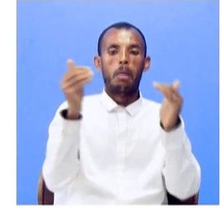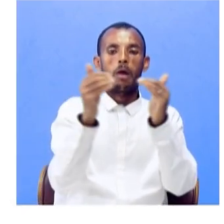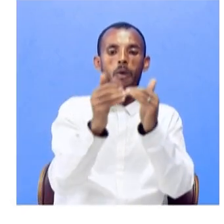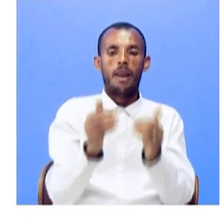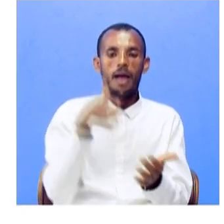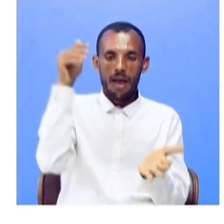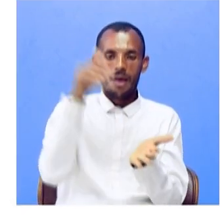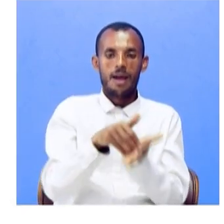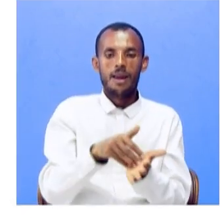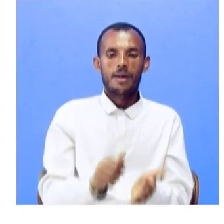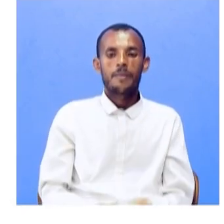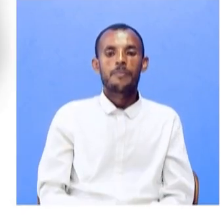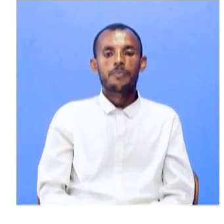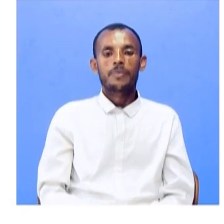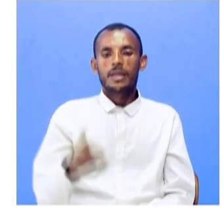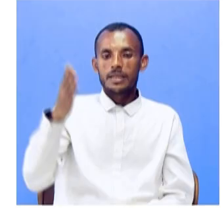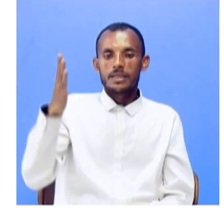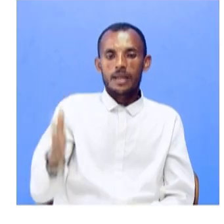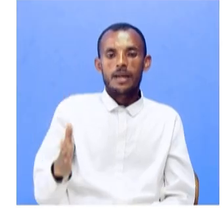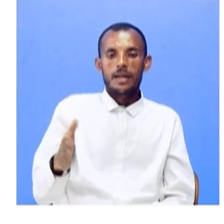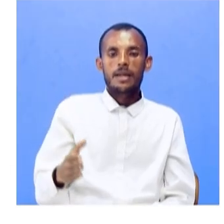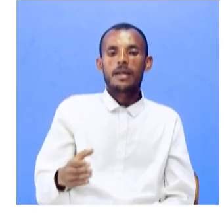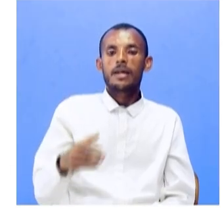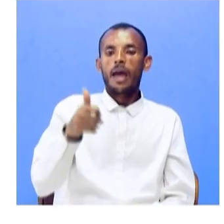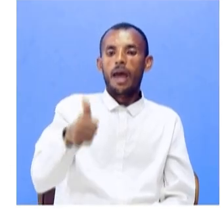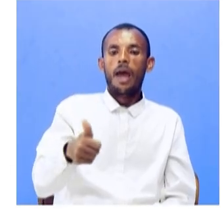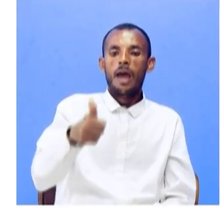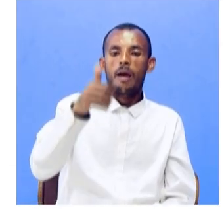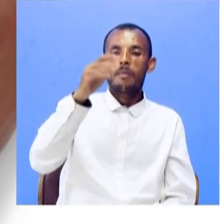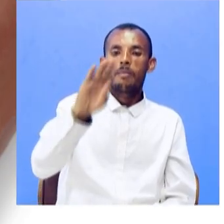Again, side AB